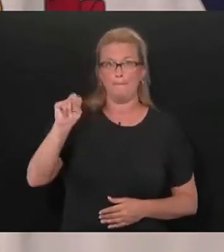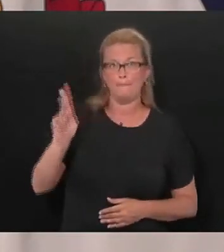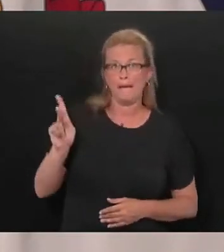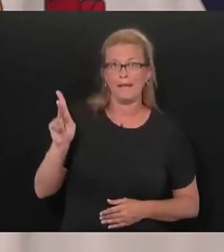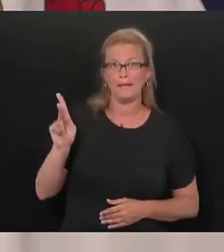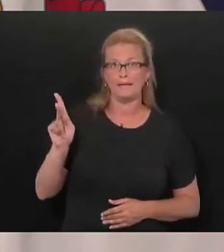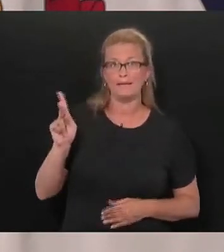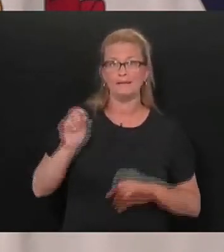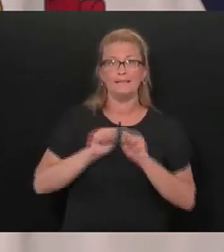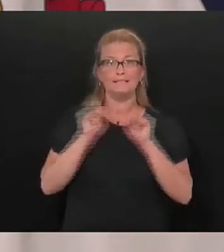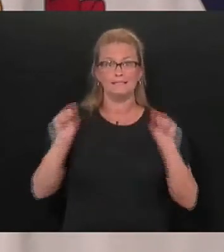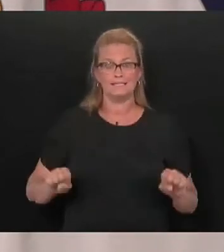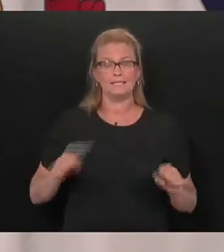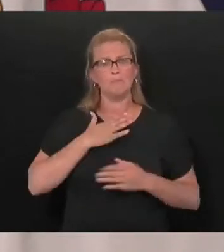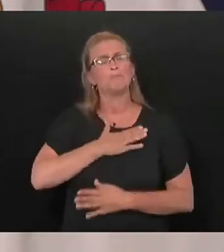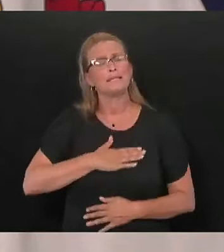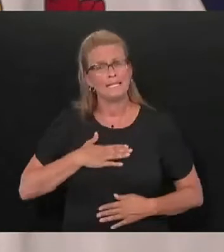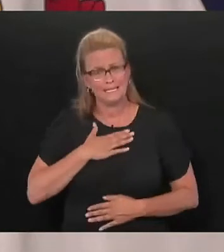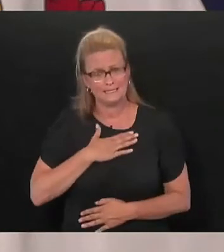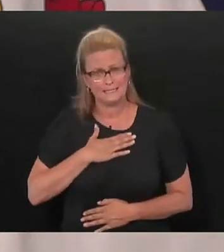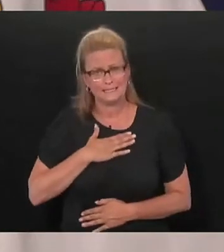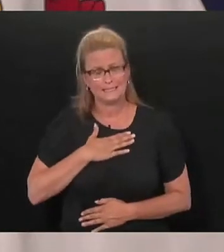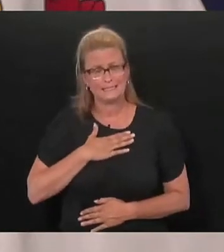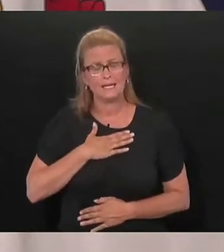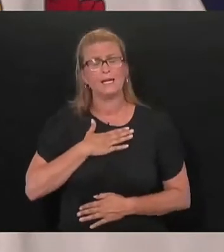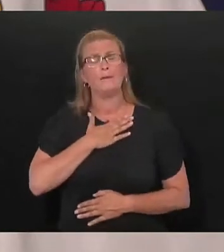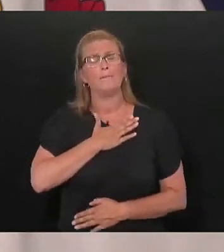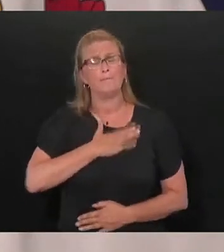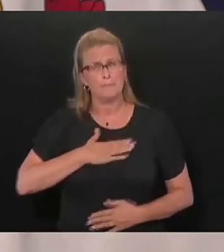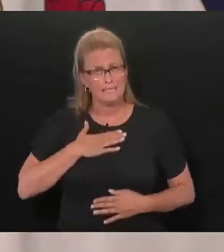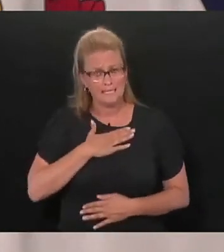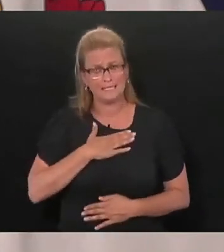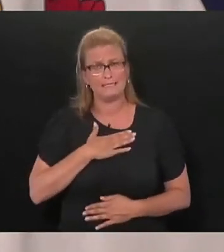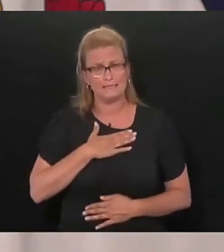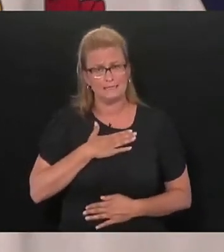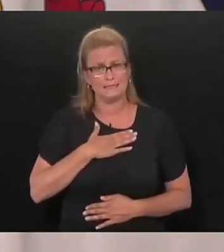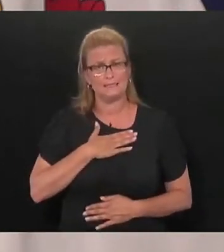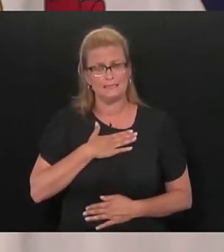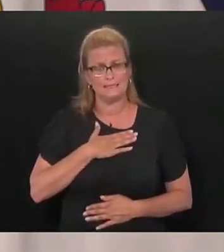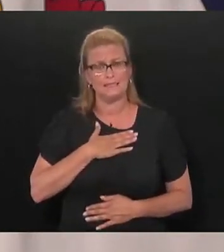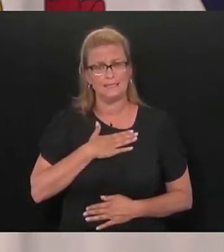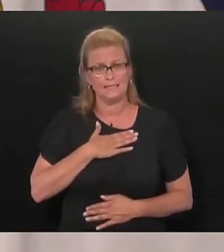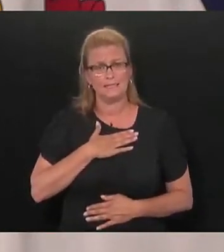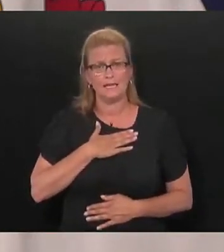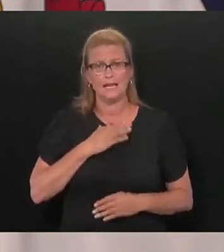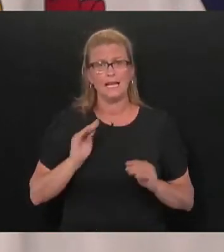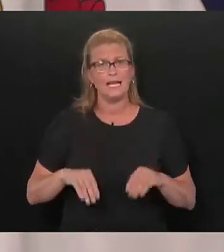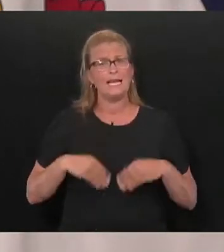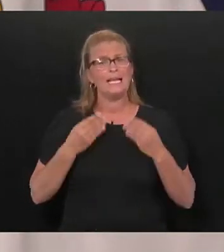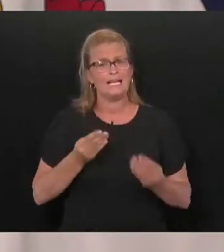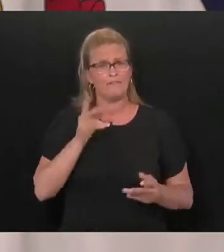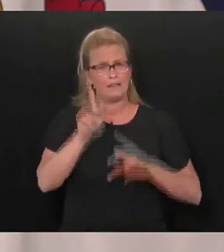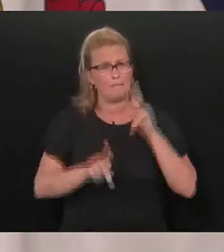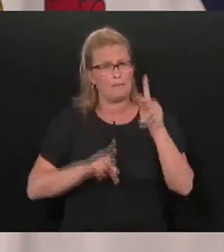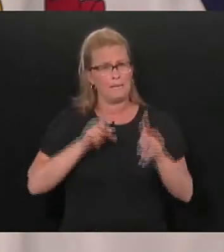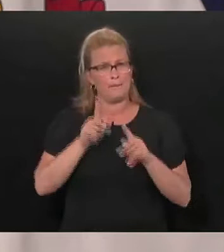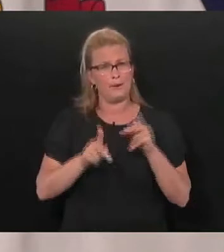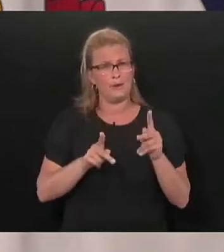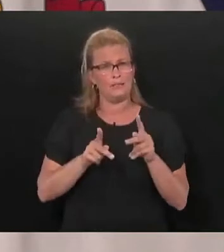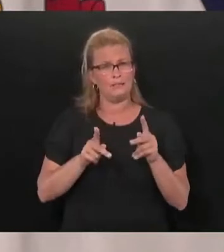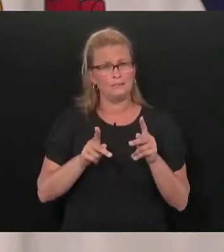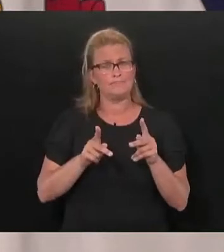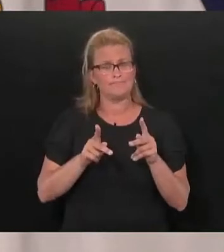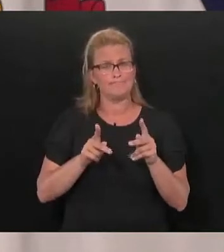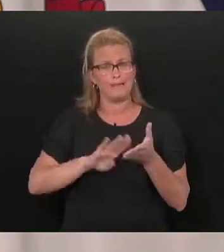banking system, please, I am pleading with you, please give these people a pass for right